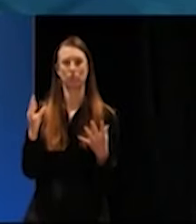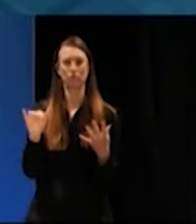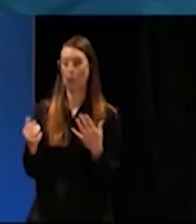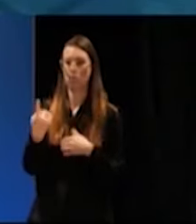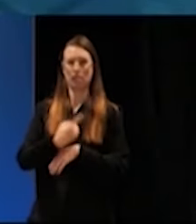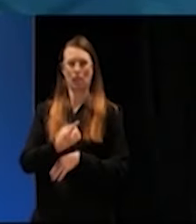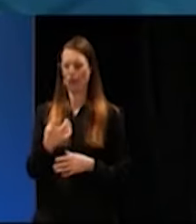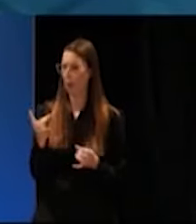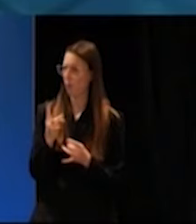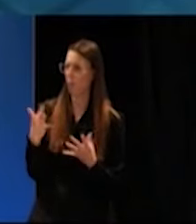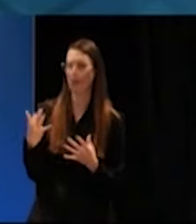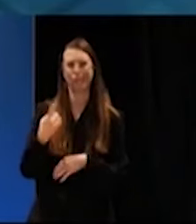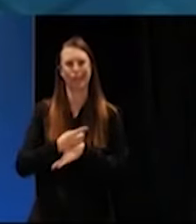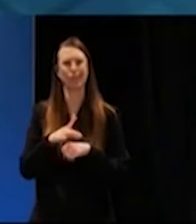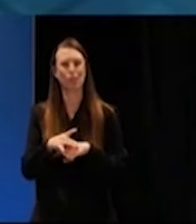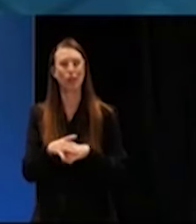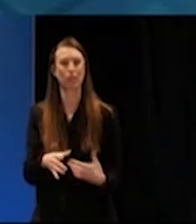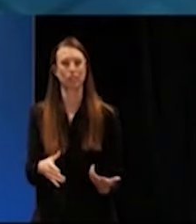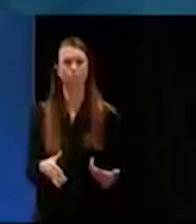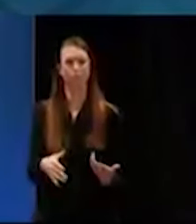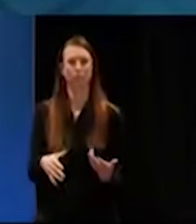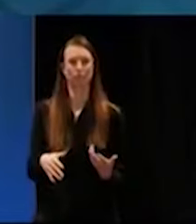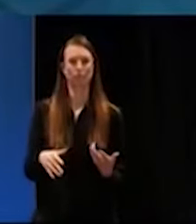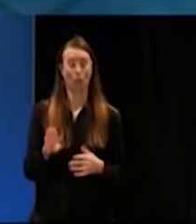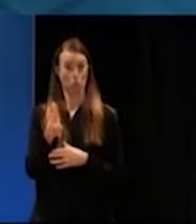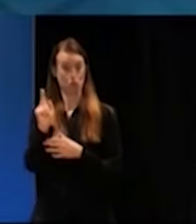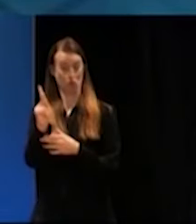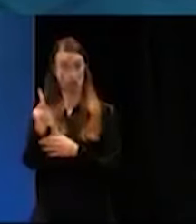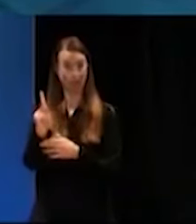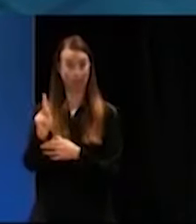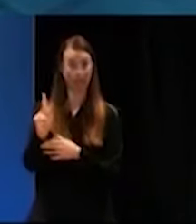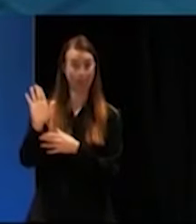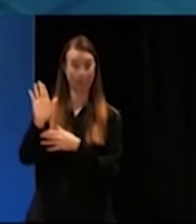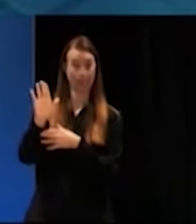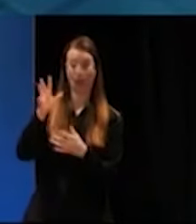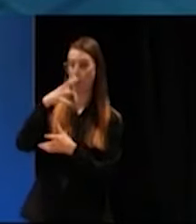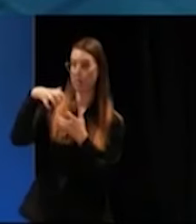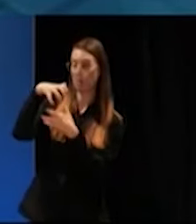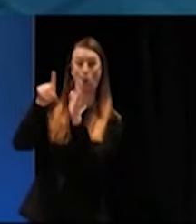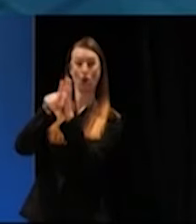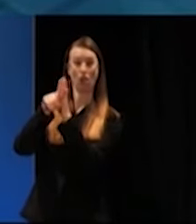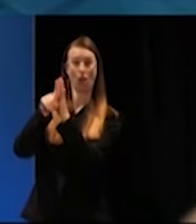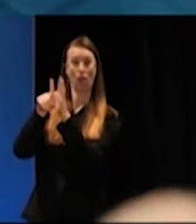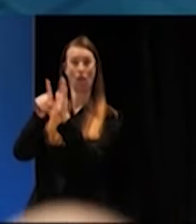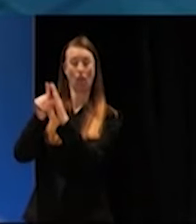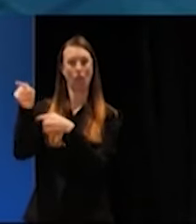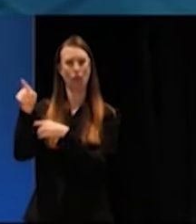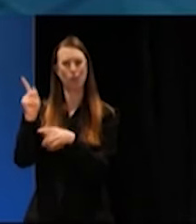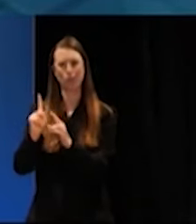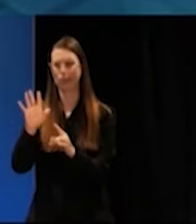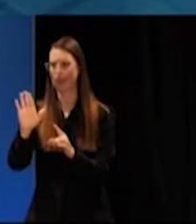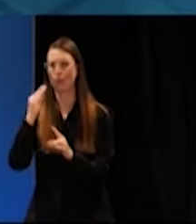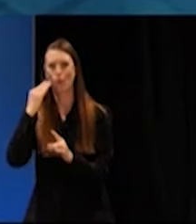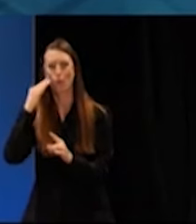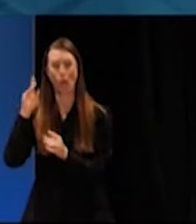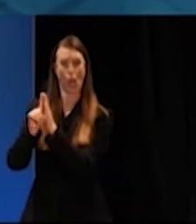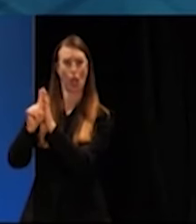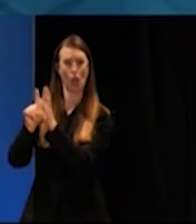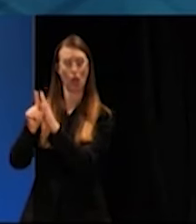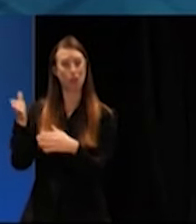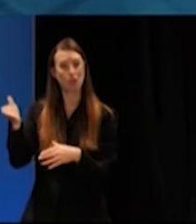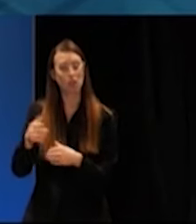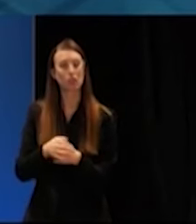Smoke alarms are going off in Brooklyn in people's houses. A little bit extreme, I would say. Well, at the same time,